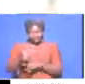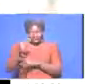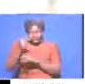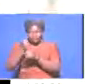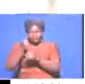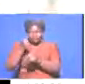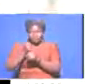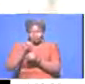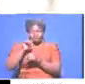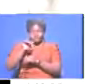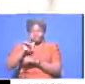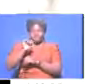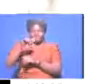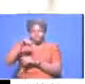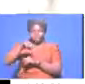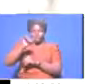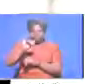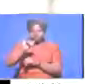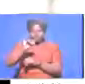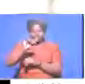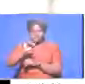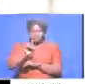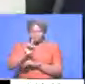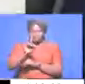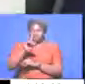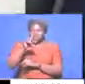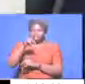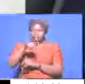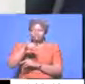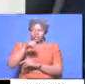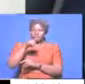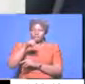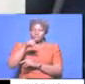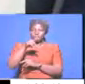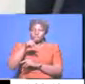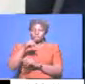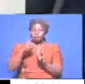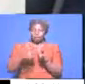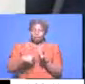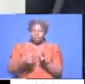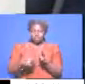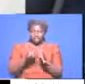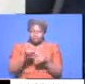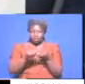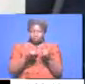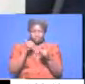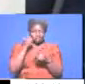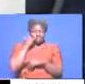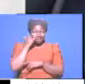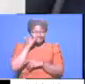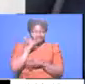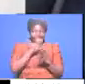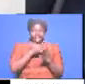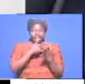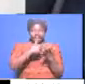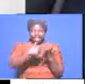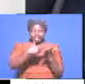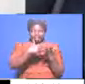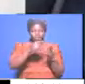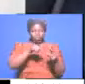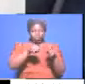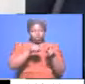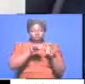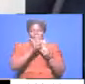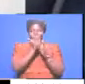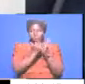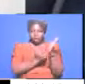chromatography machines or HB electrophoresis machine. According to the Sickle Cell Disease Registry and Control Program, Busia County